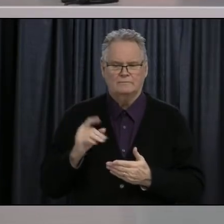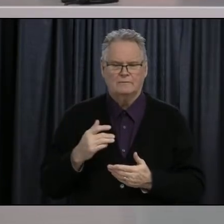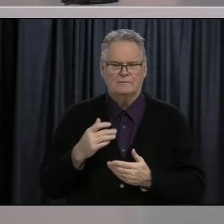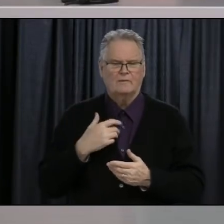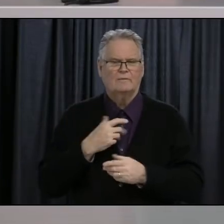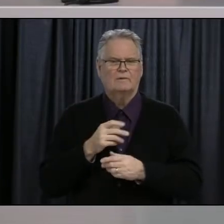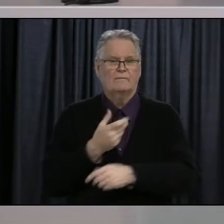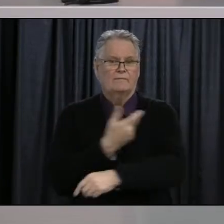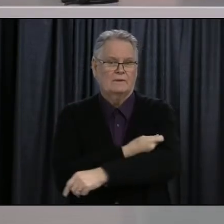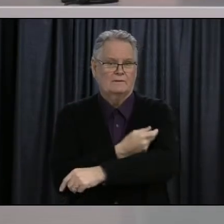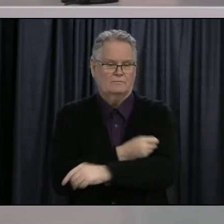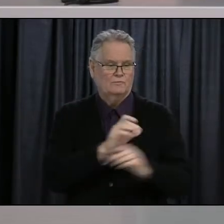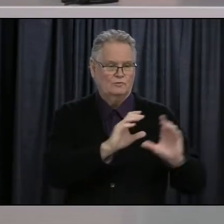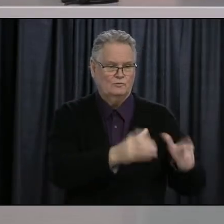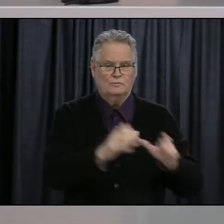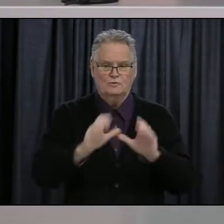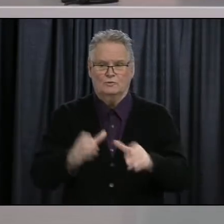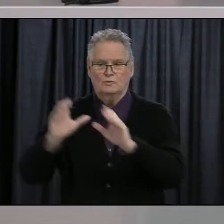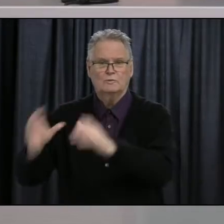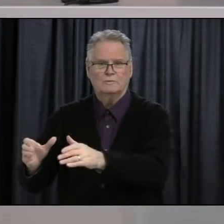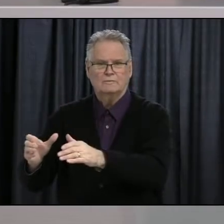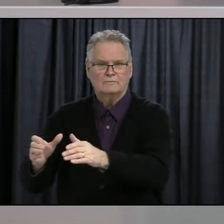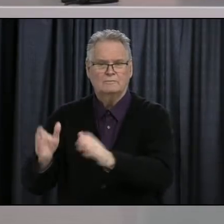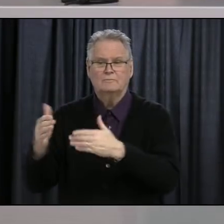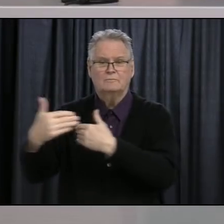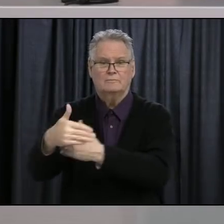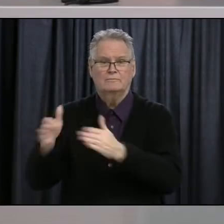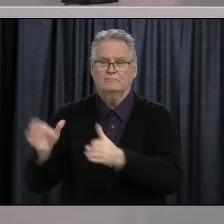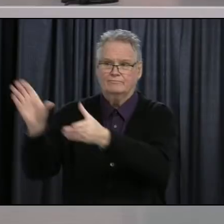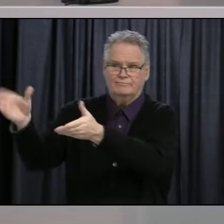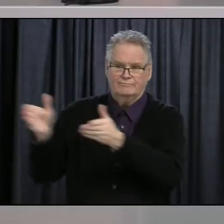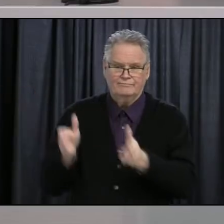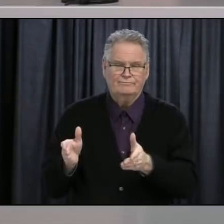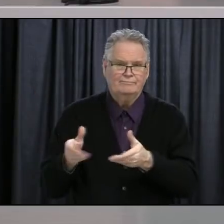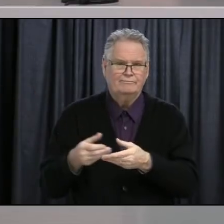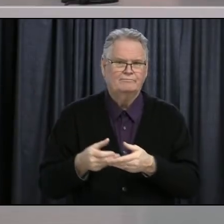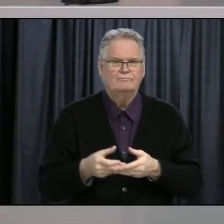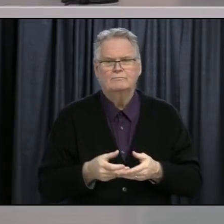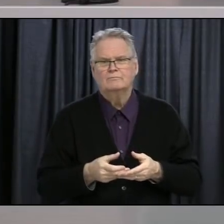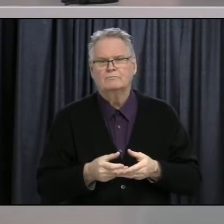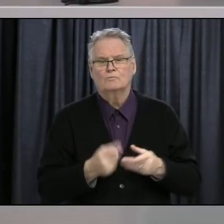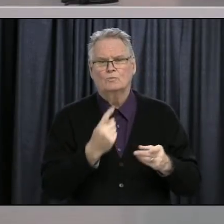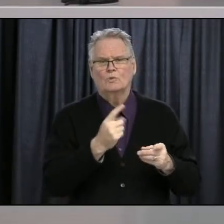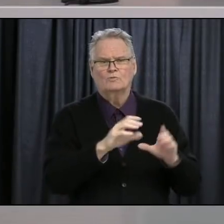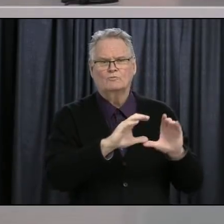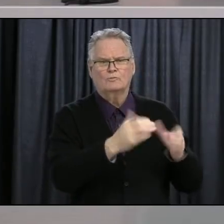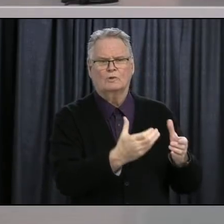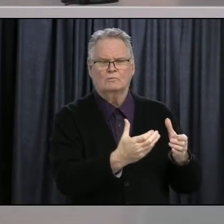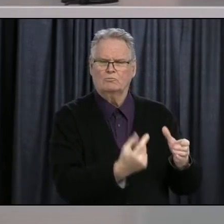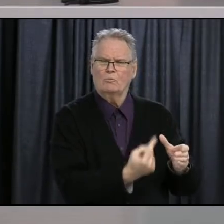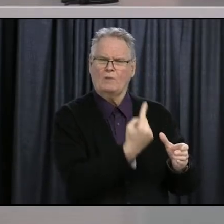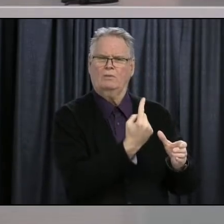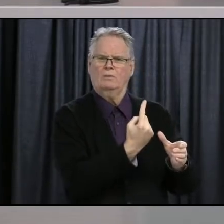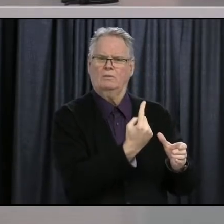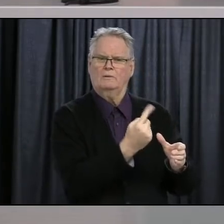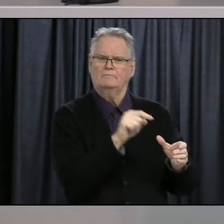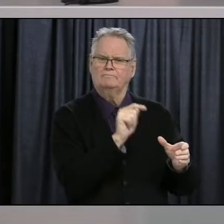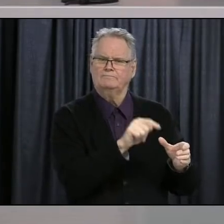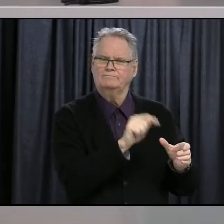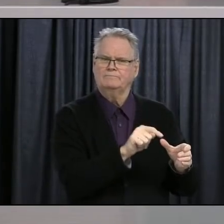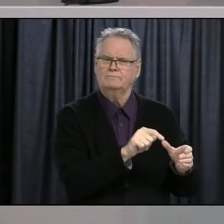who feel they are still in the phase 1 category that aren't looked after, and one of them, for example, are private respiratory